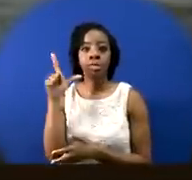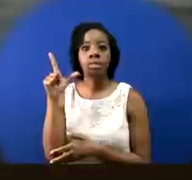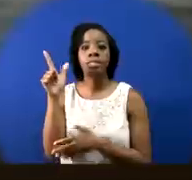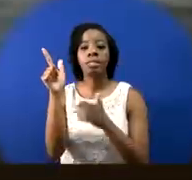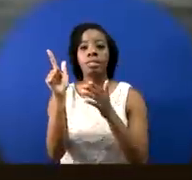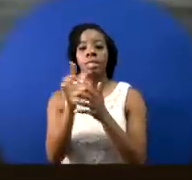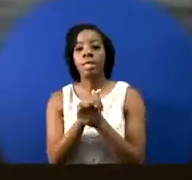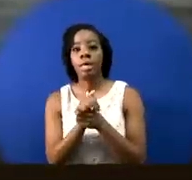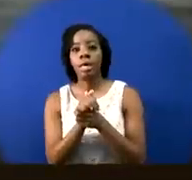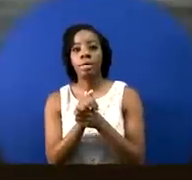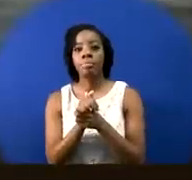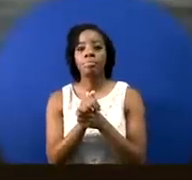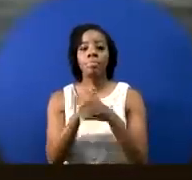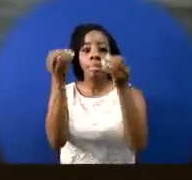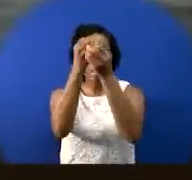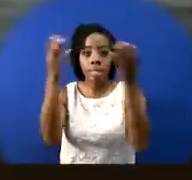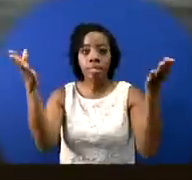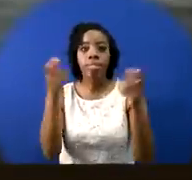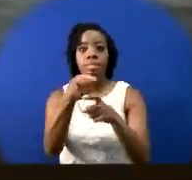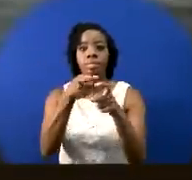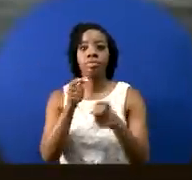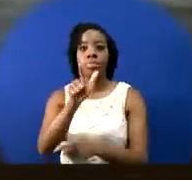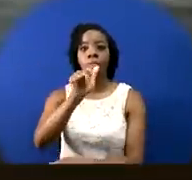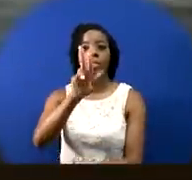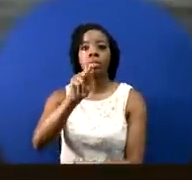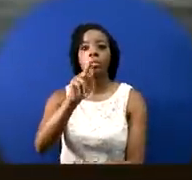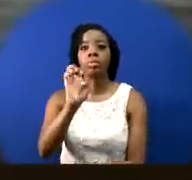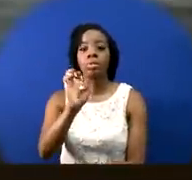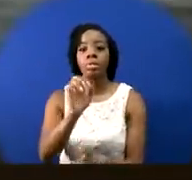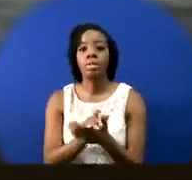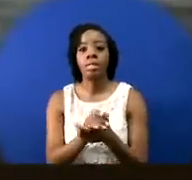Luke, at least from my presentations